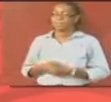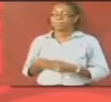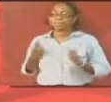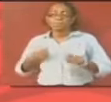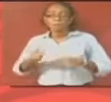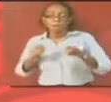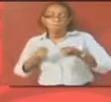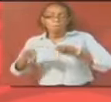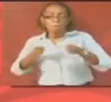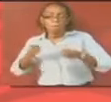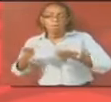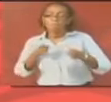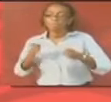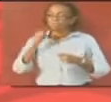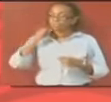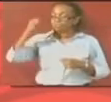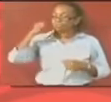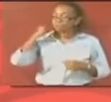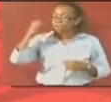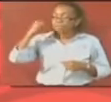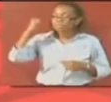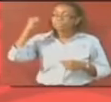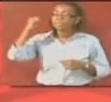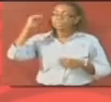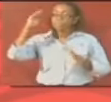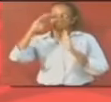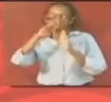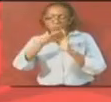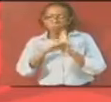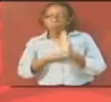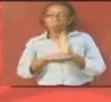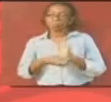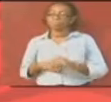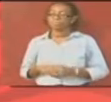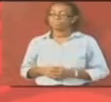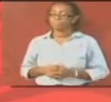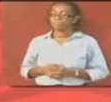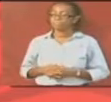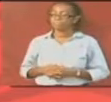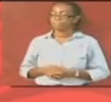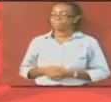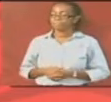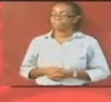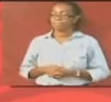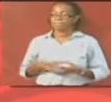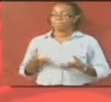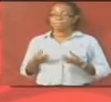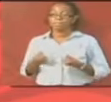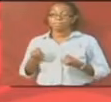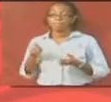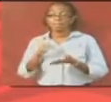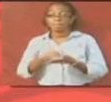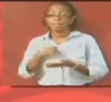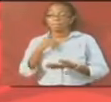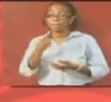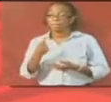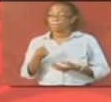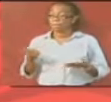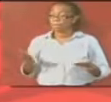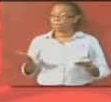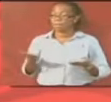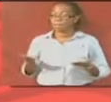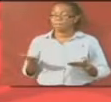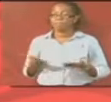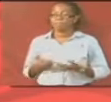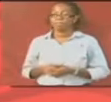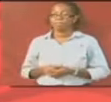stress levels and ensure that we stay physically and mentally healthy. I want to reiterate the 3 W's that the ministry has